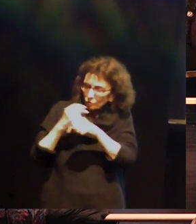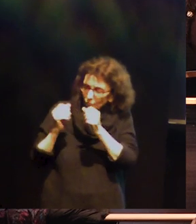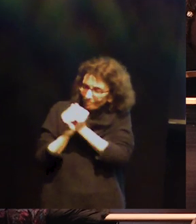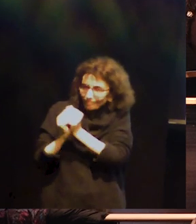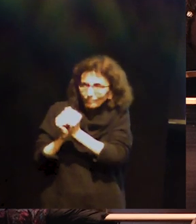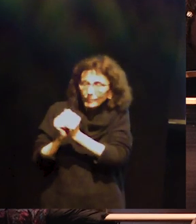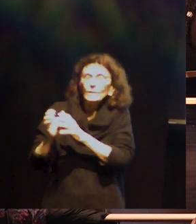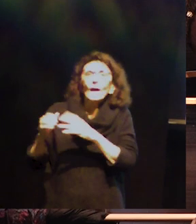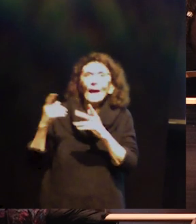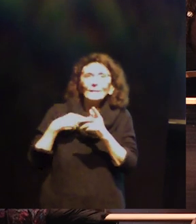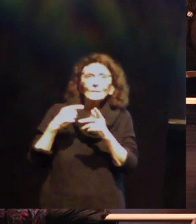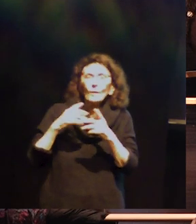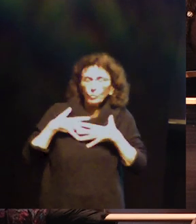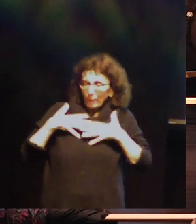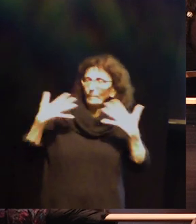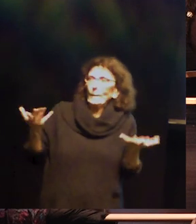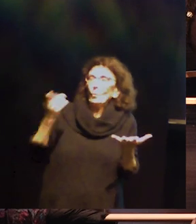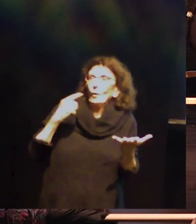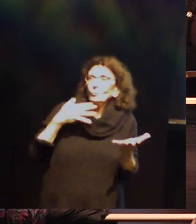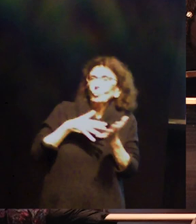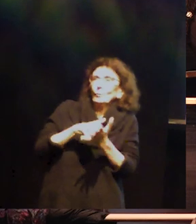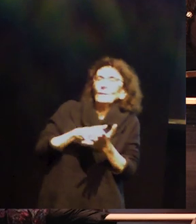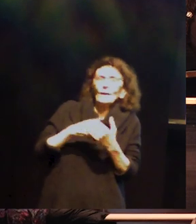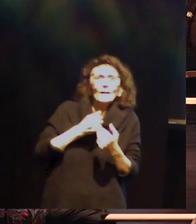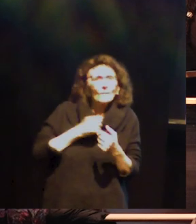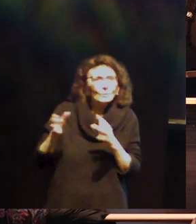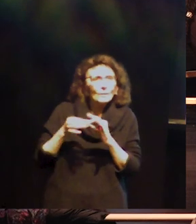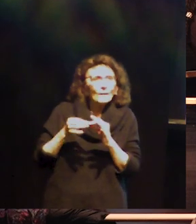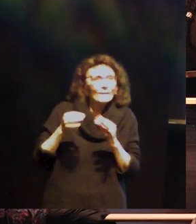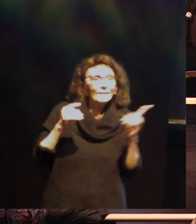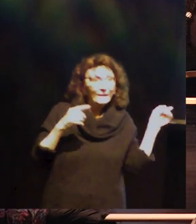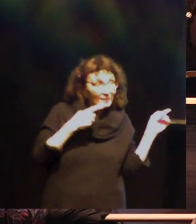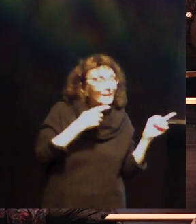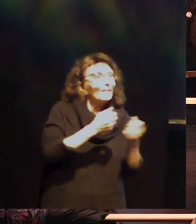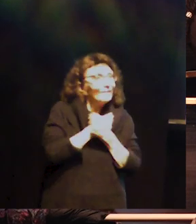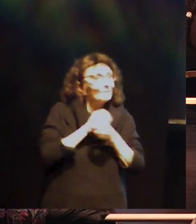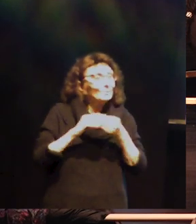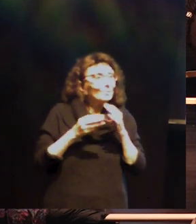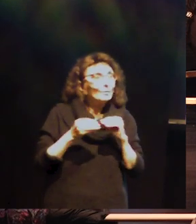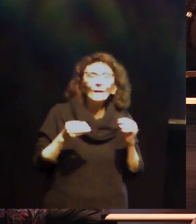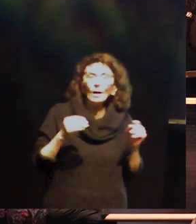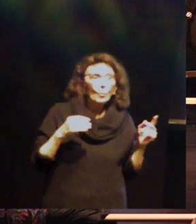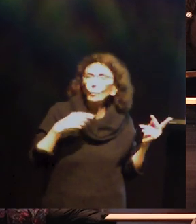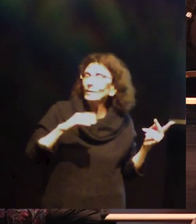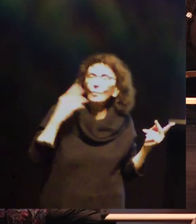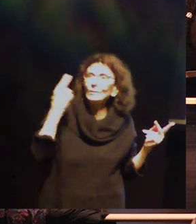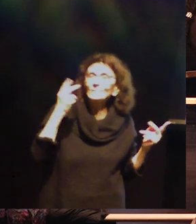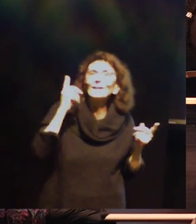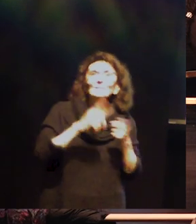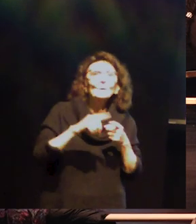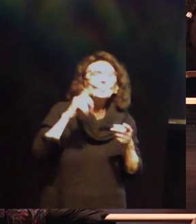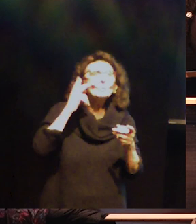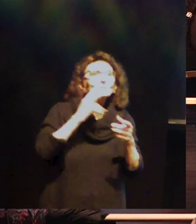front of another person. And that, you know, I really love what you said about it being a love story, you know, and that really didn't occur to us until we saw it